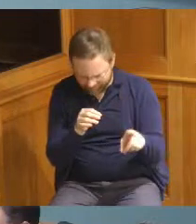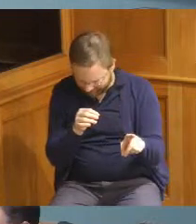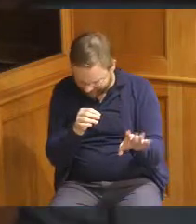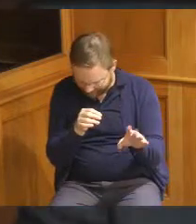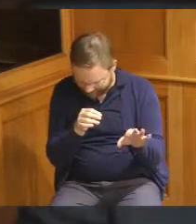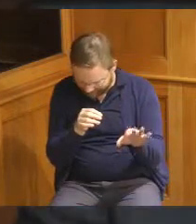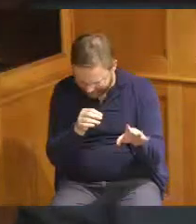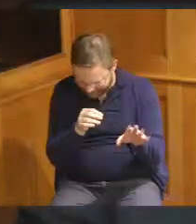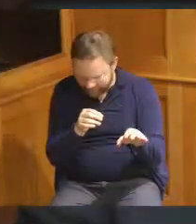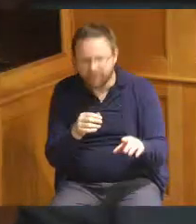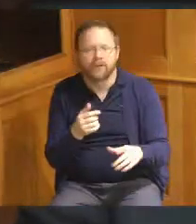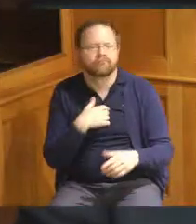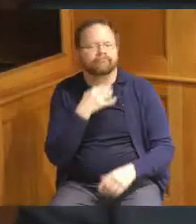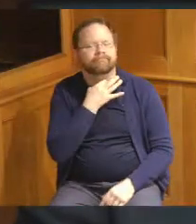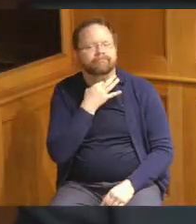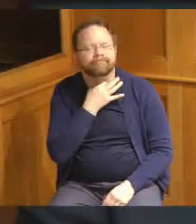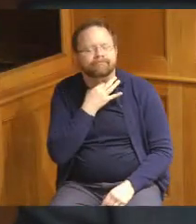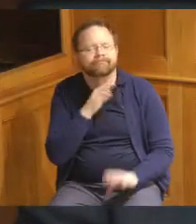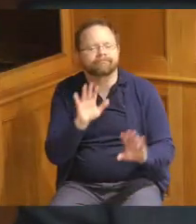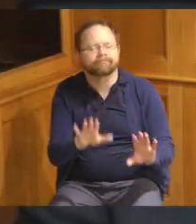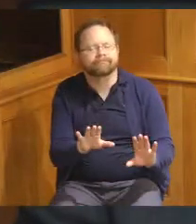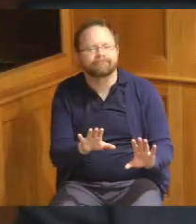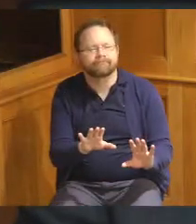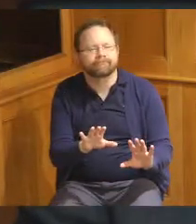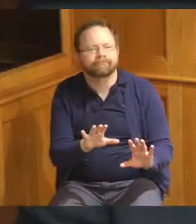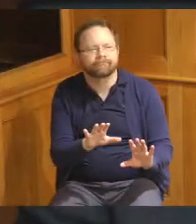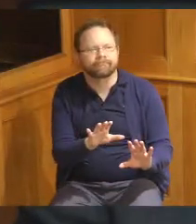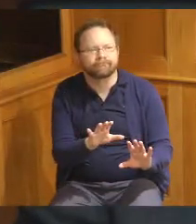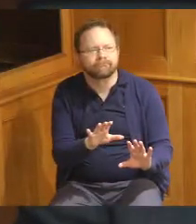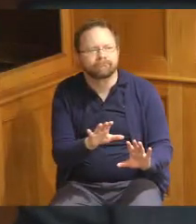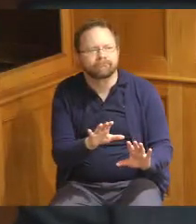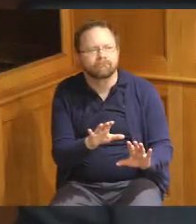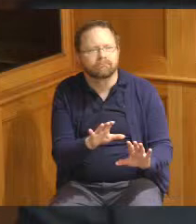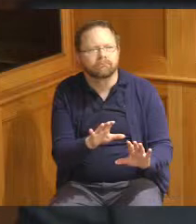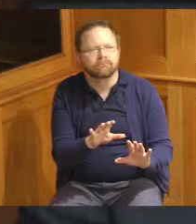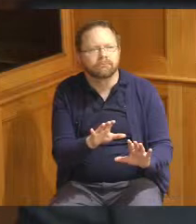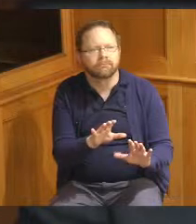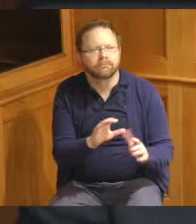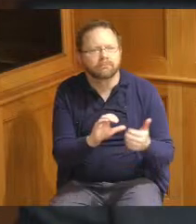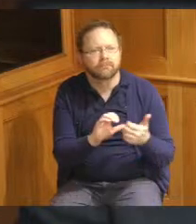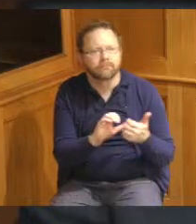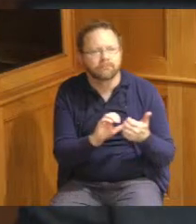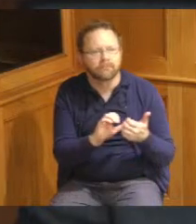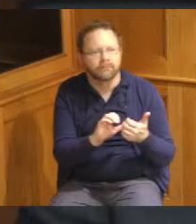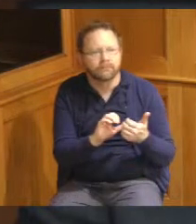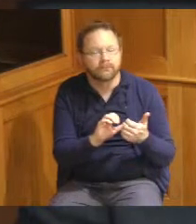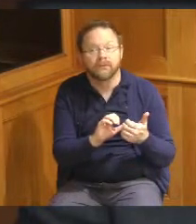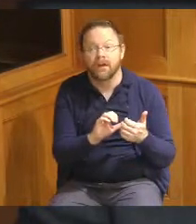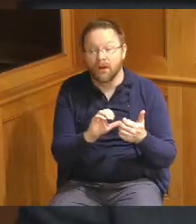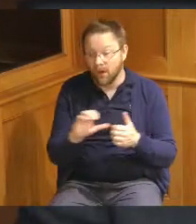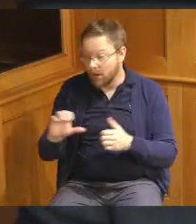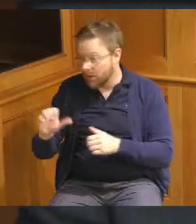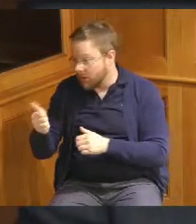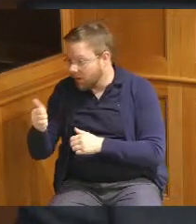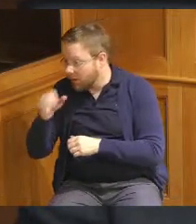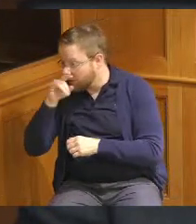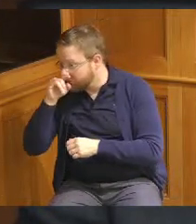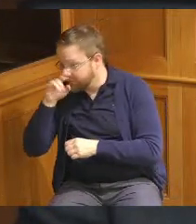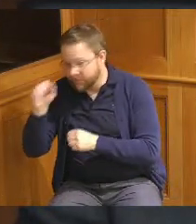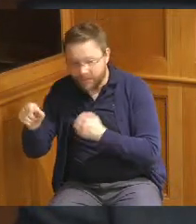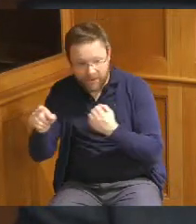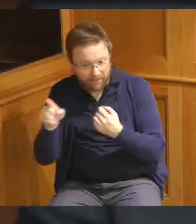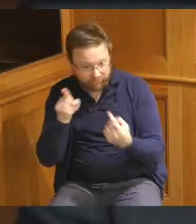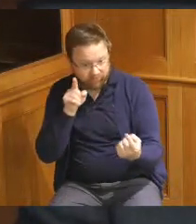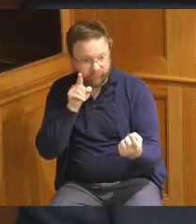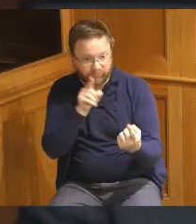what I'm interested in is knowing how you let other kids meet these authors Yes. so that it would